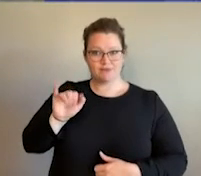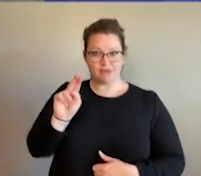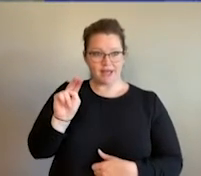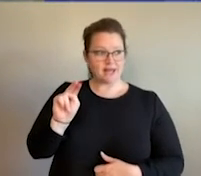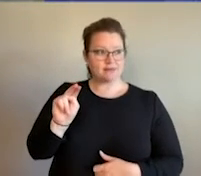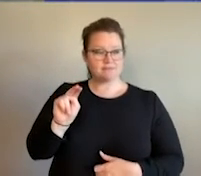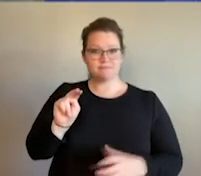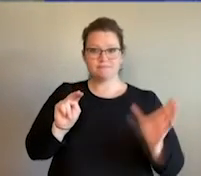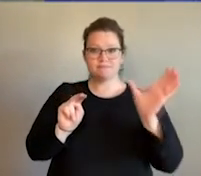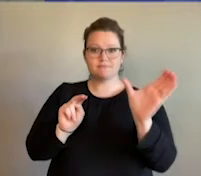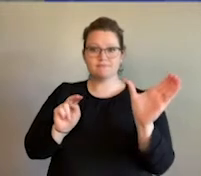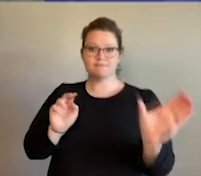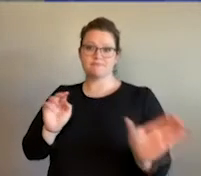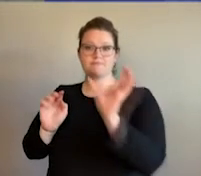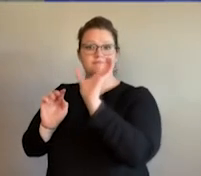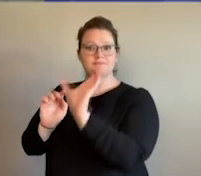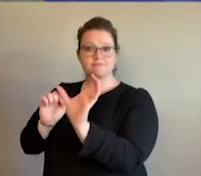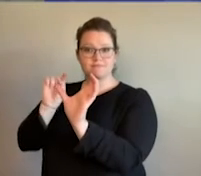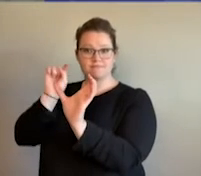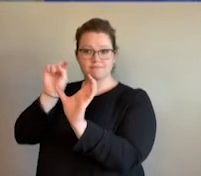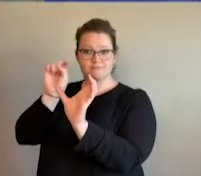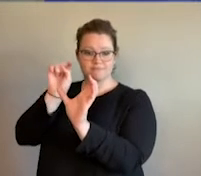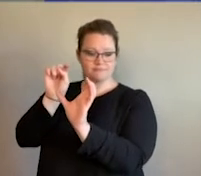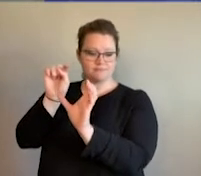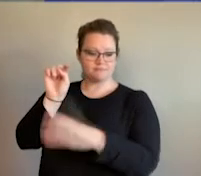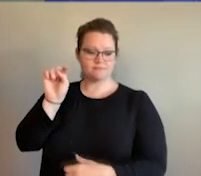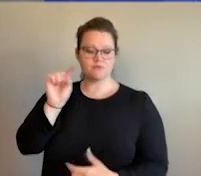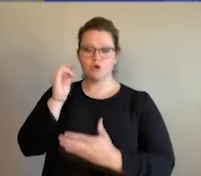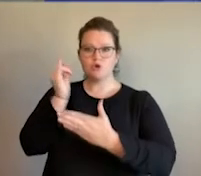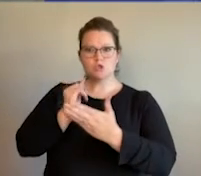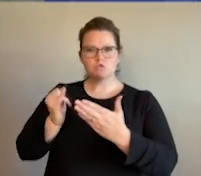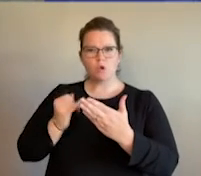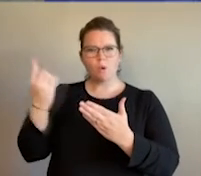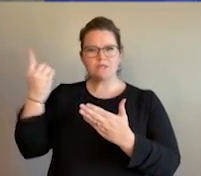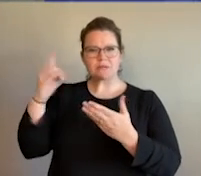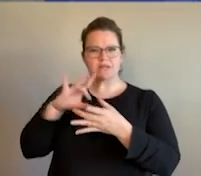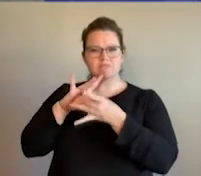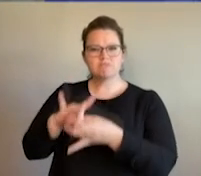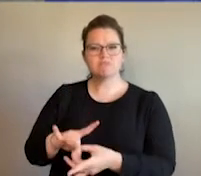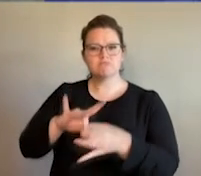In the next section, draw something that reminds you of snow.